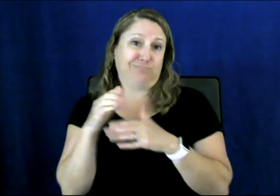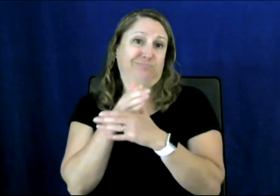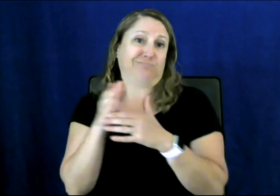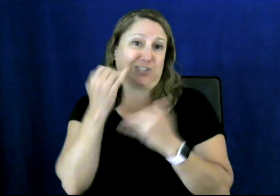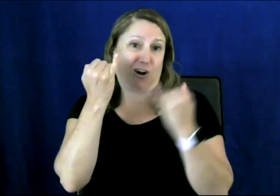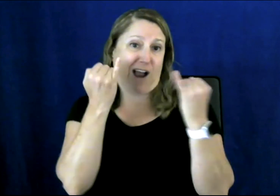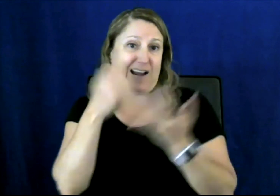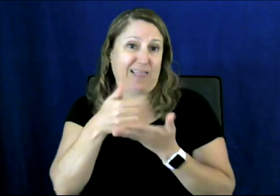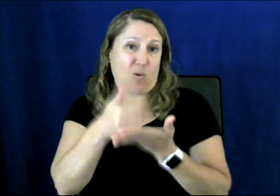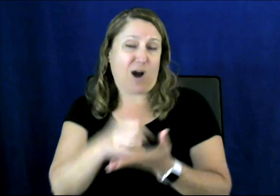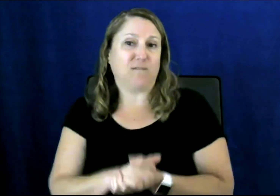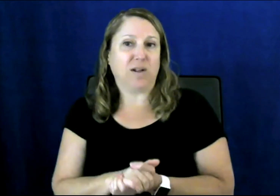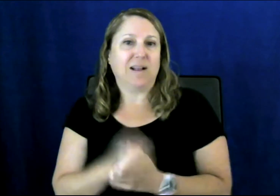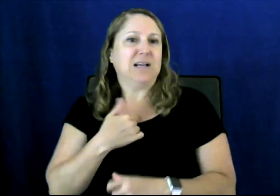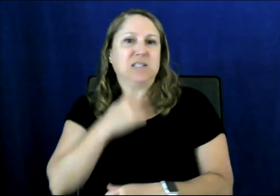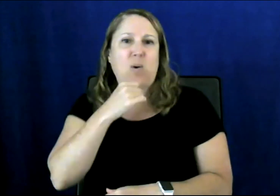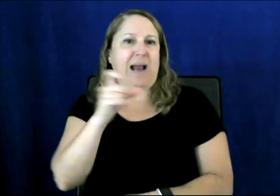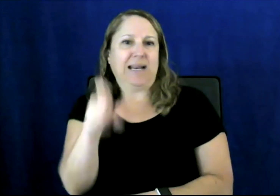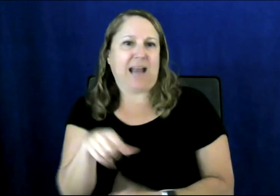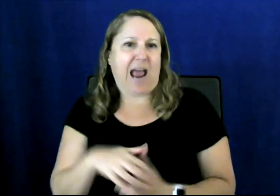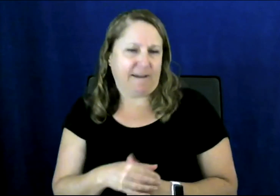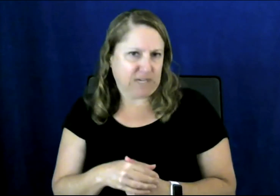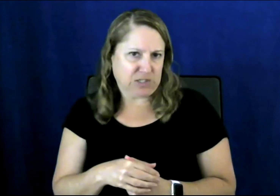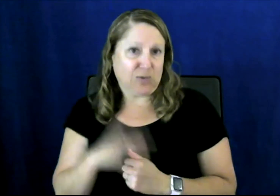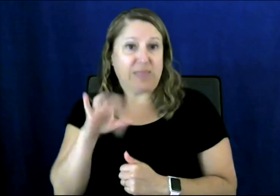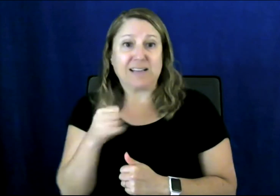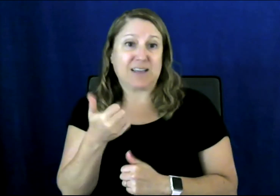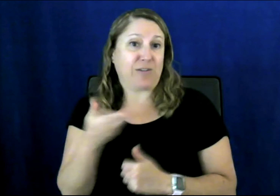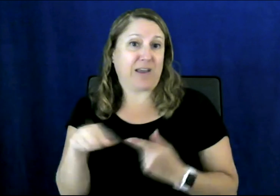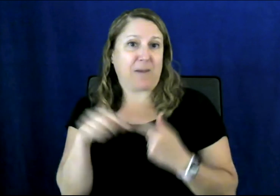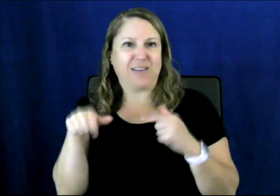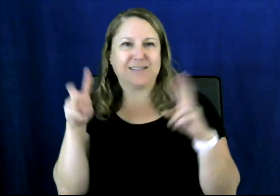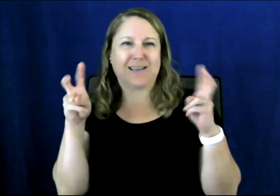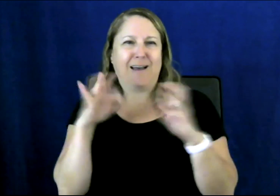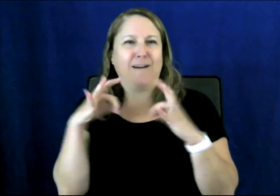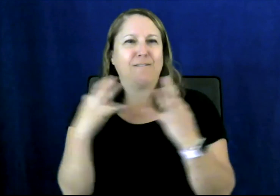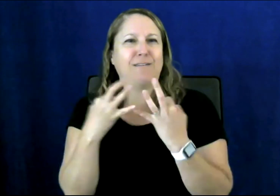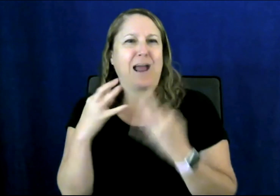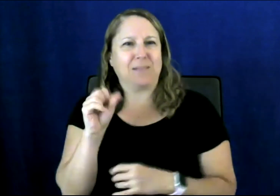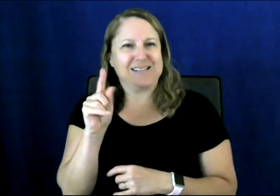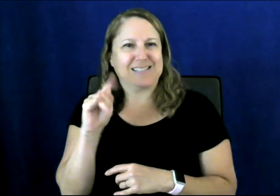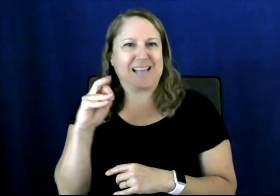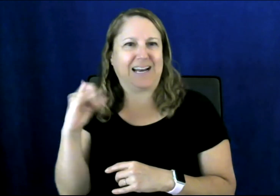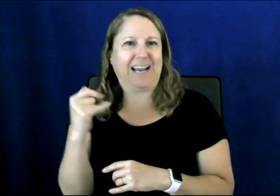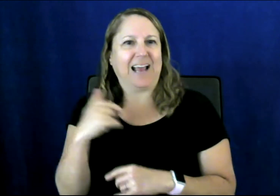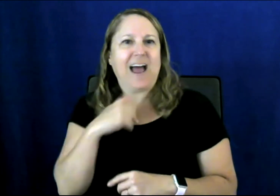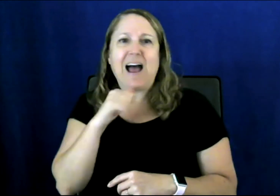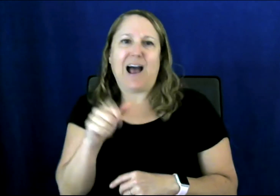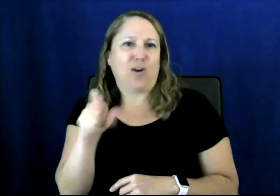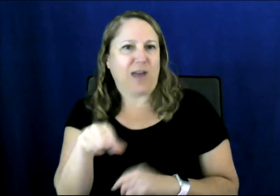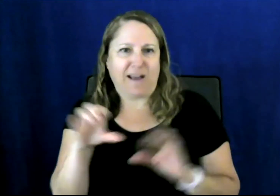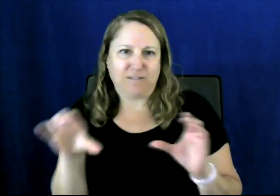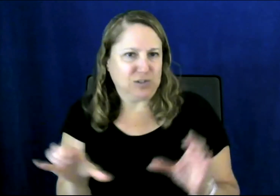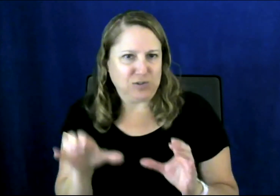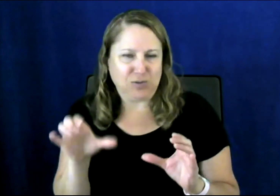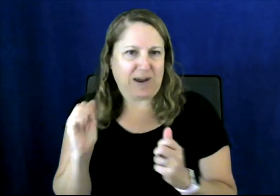That's another thing about this kind of family setting, that I don't have to be the one who does everything, especially if others have better knowledge than I do.